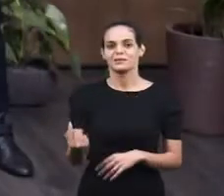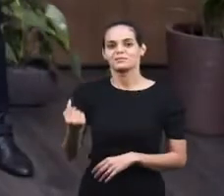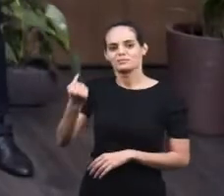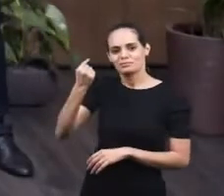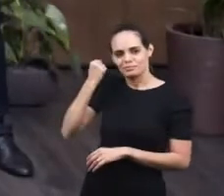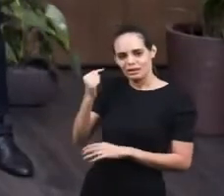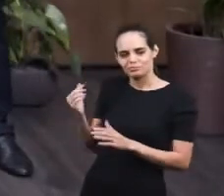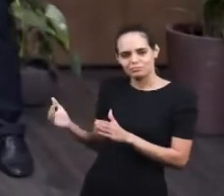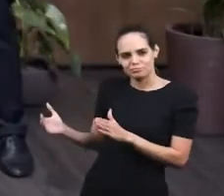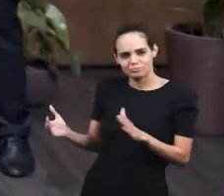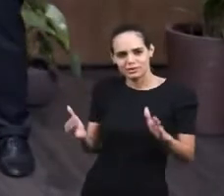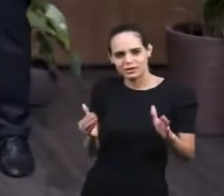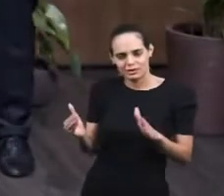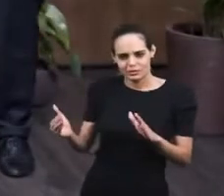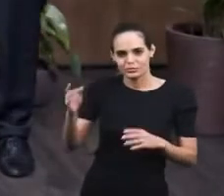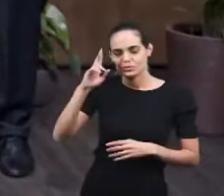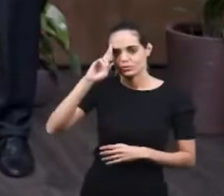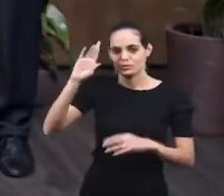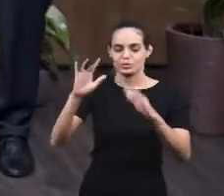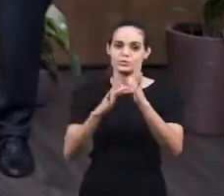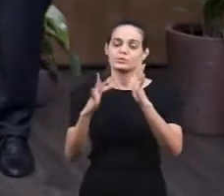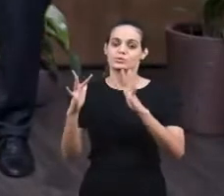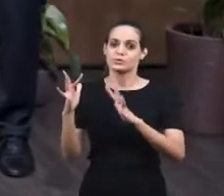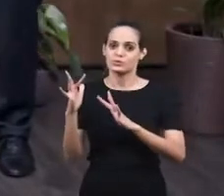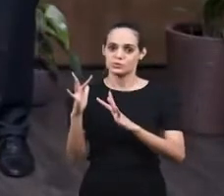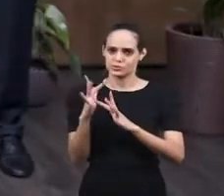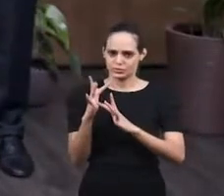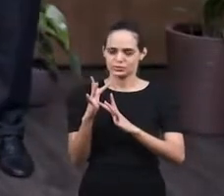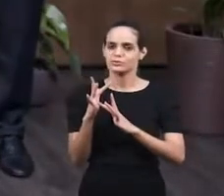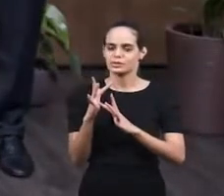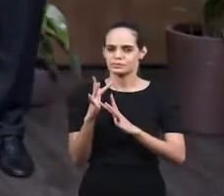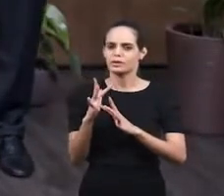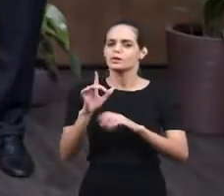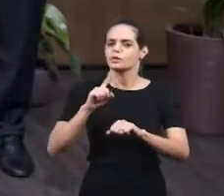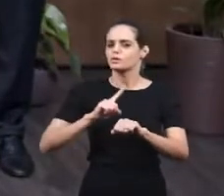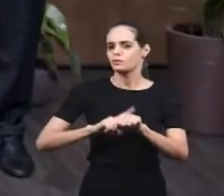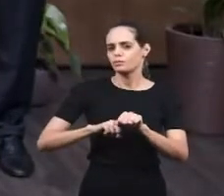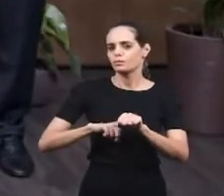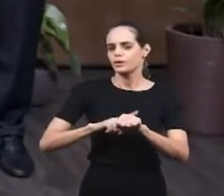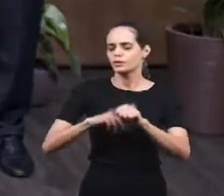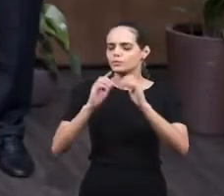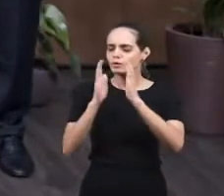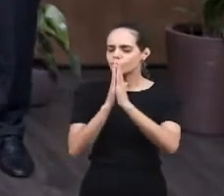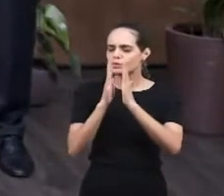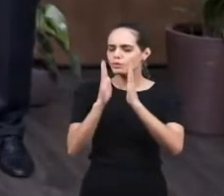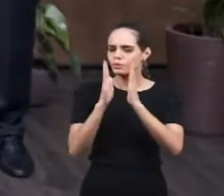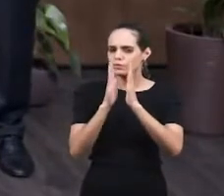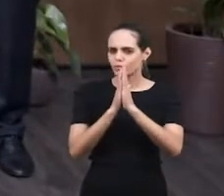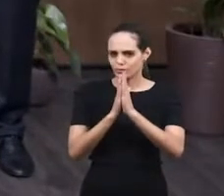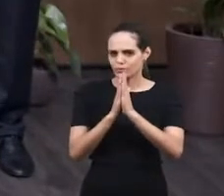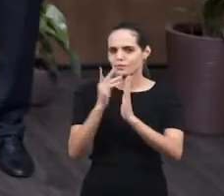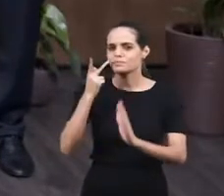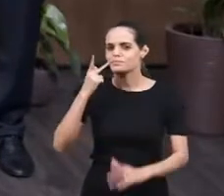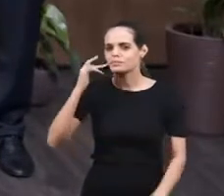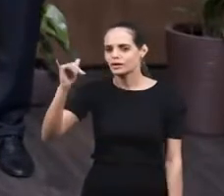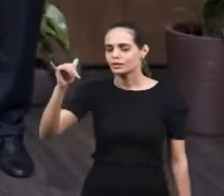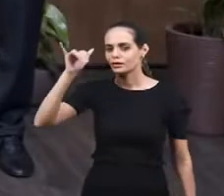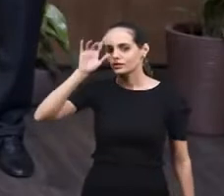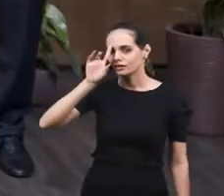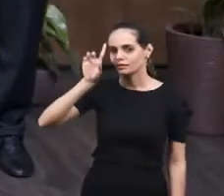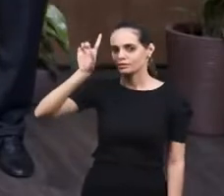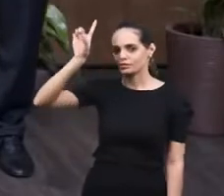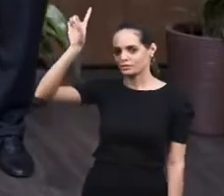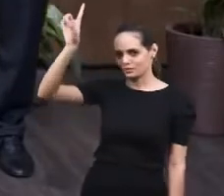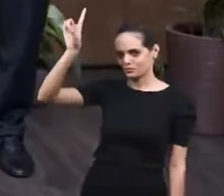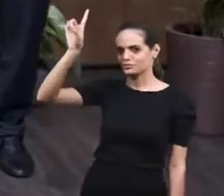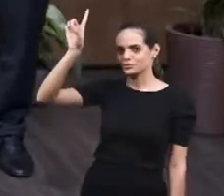The Lord Jesus, in that known prayer or priestly prayer, he had prayed to